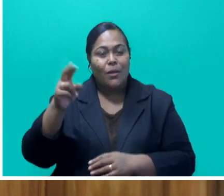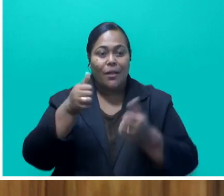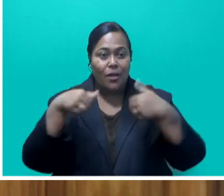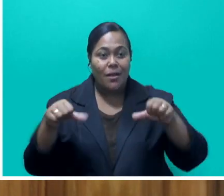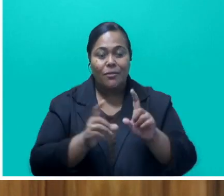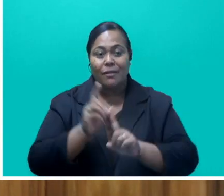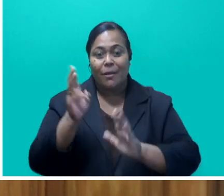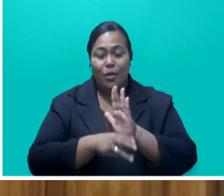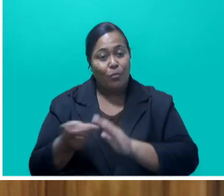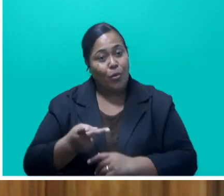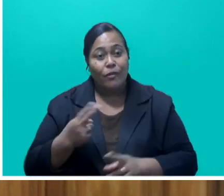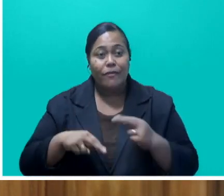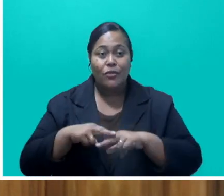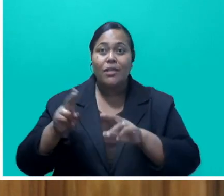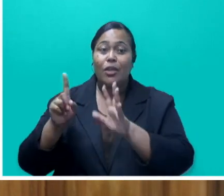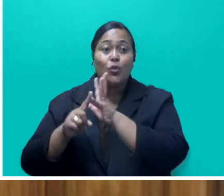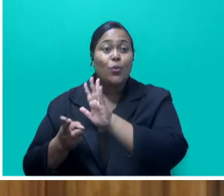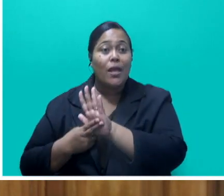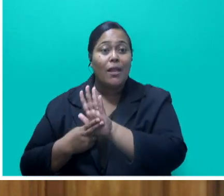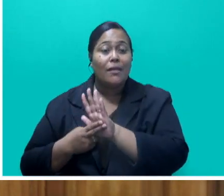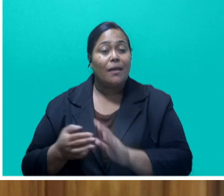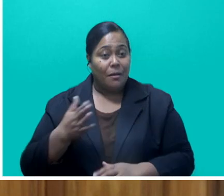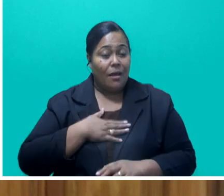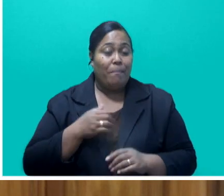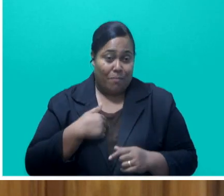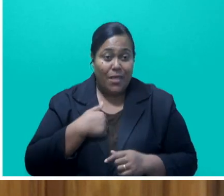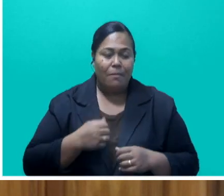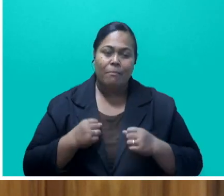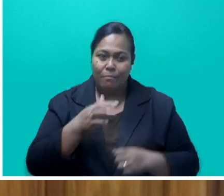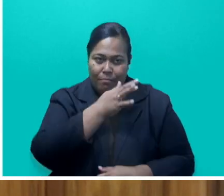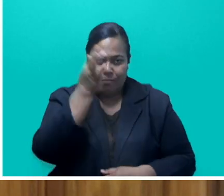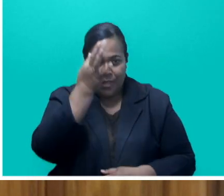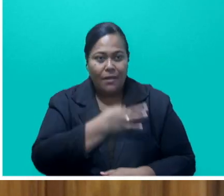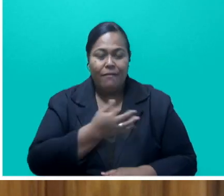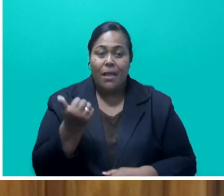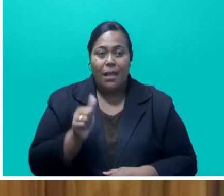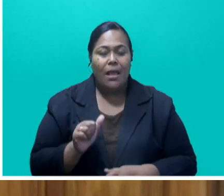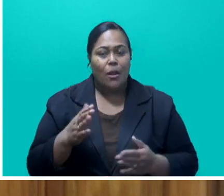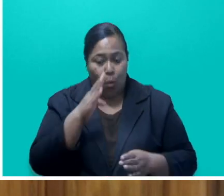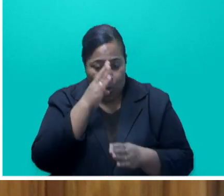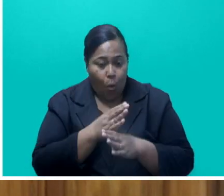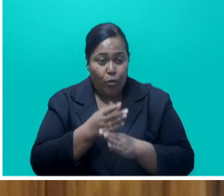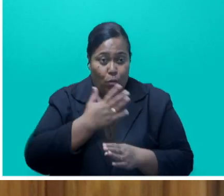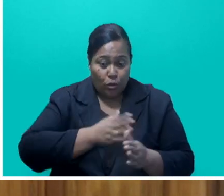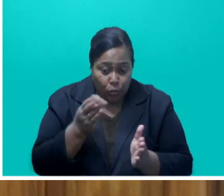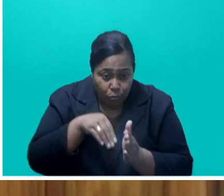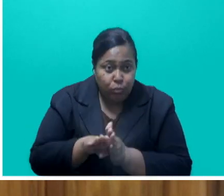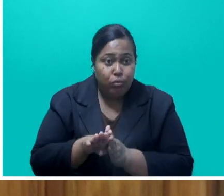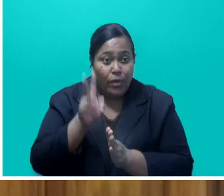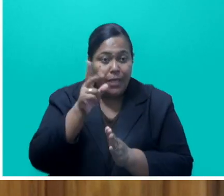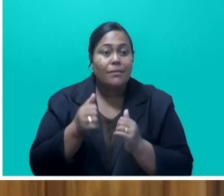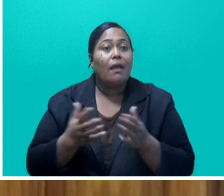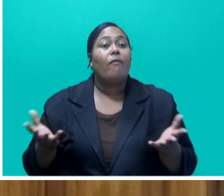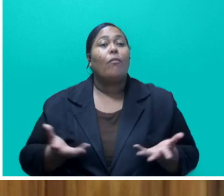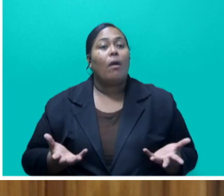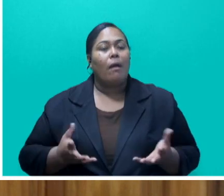in both Fiji and with the United Nations, I firmly believe that any hope of rejuvenating the economy is to start from the village and